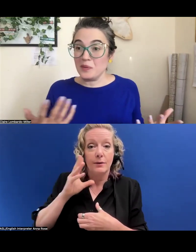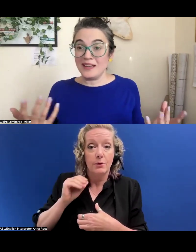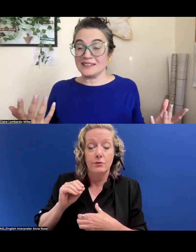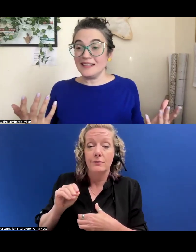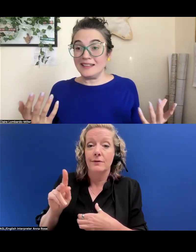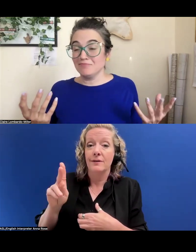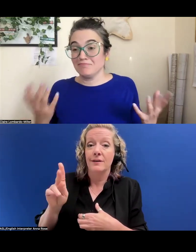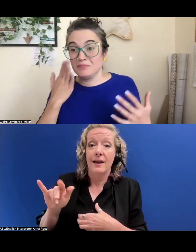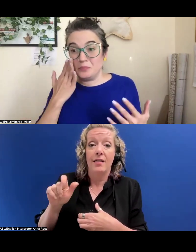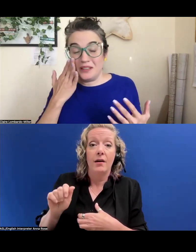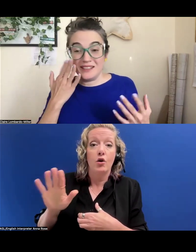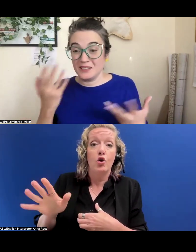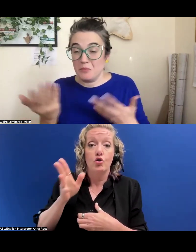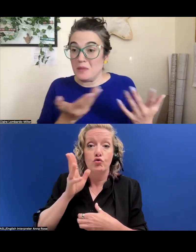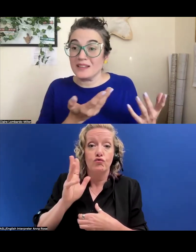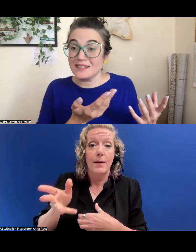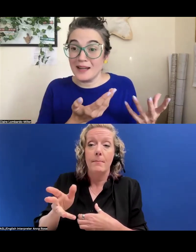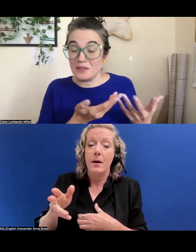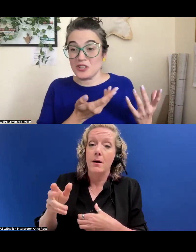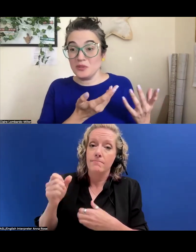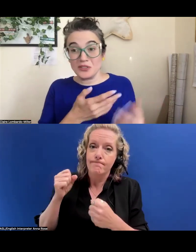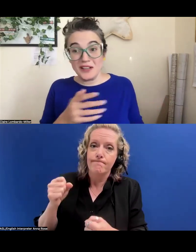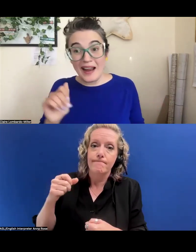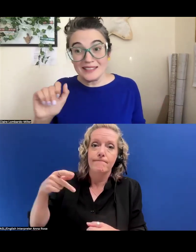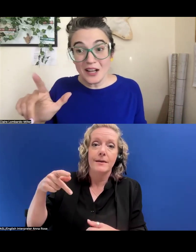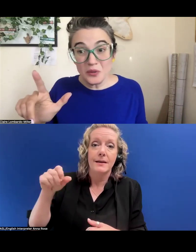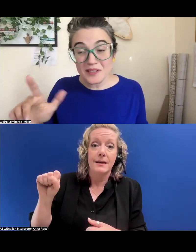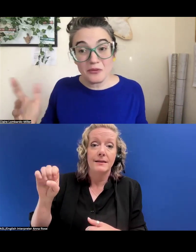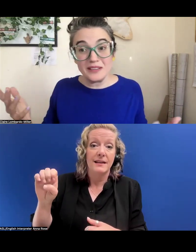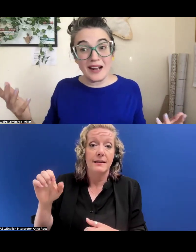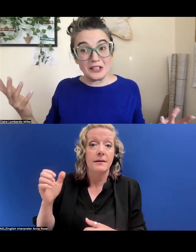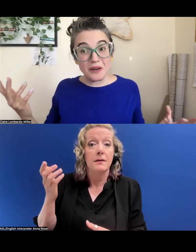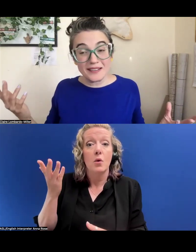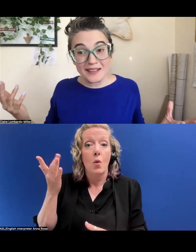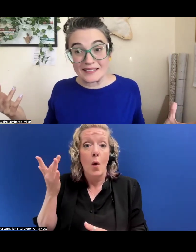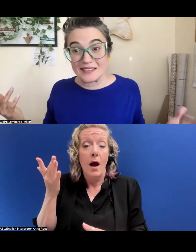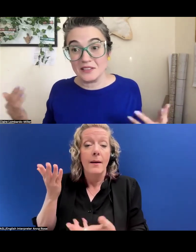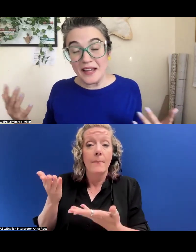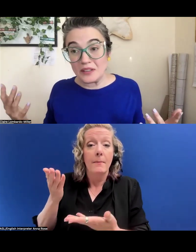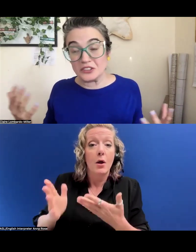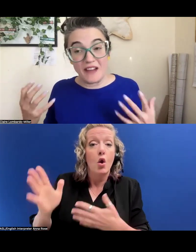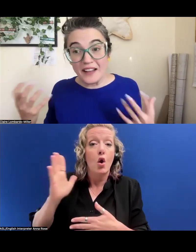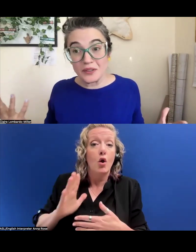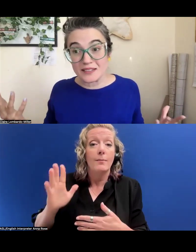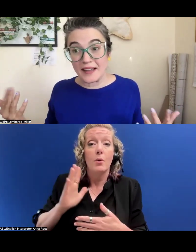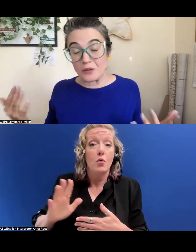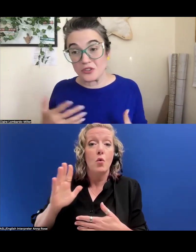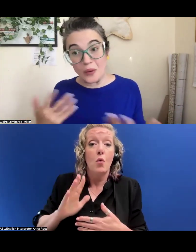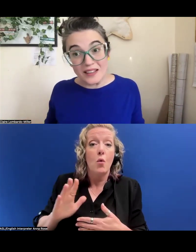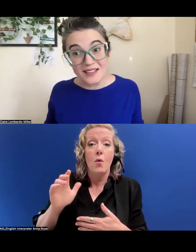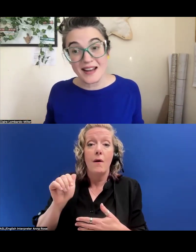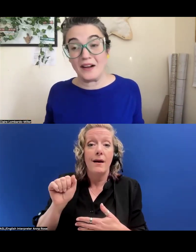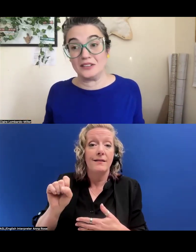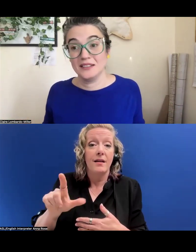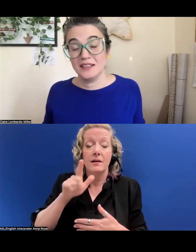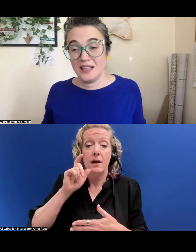about PSE because maybe at the time that she was learning, ASL was not really highly recognized as a language and valued as a language in the way